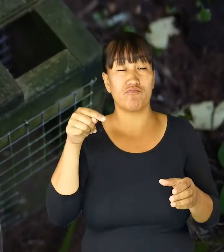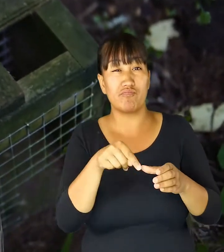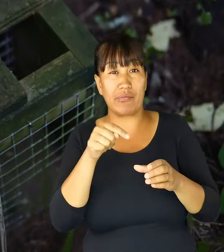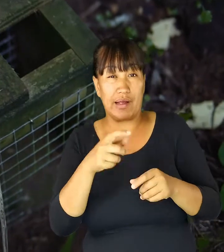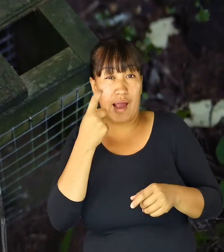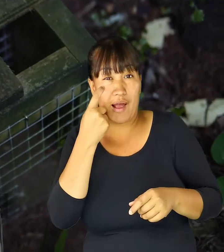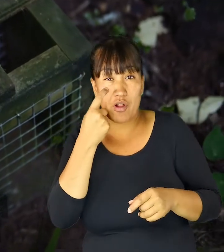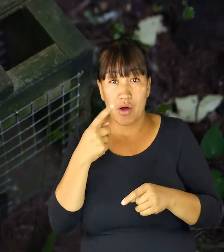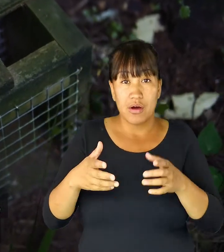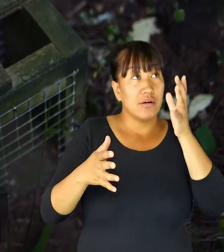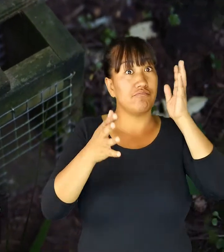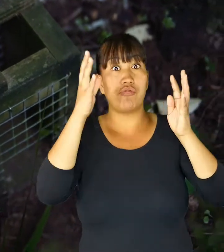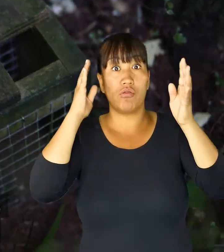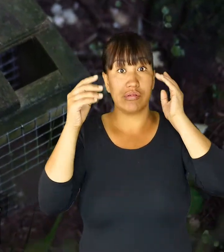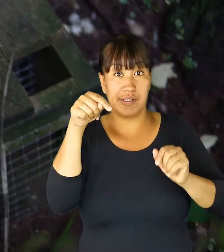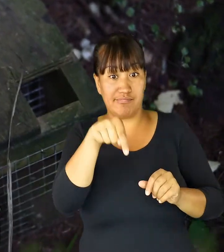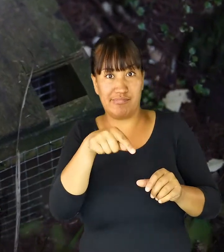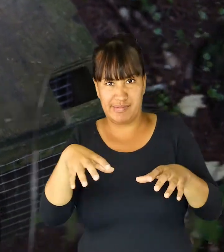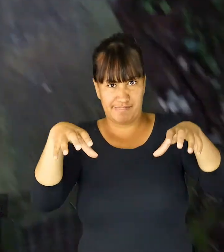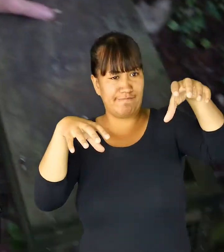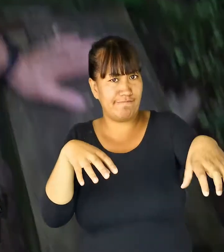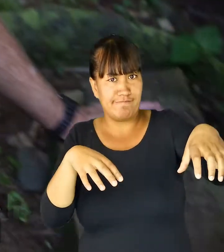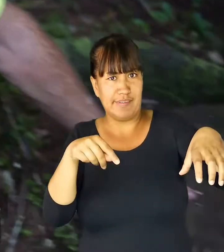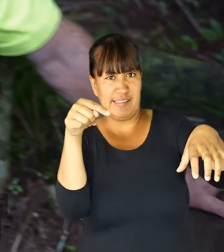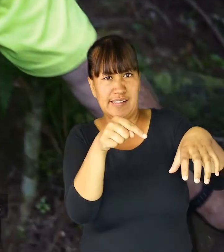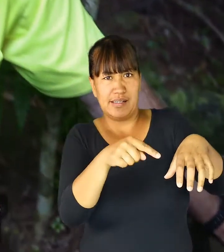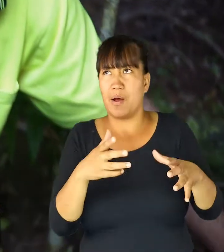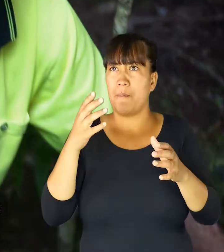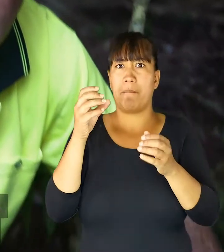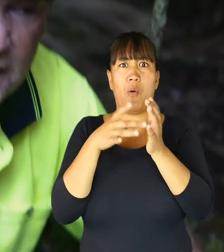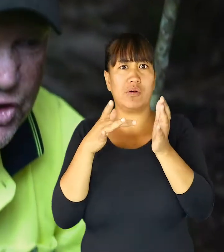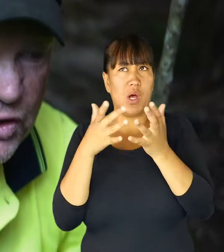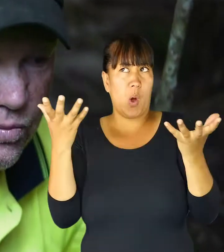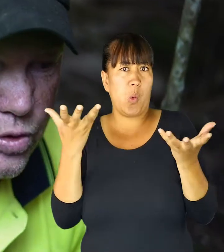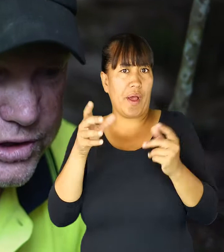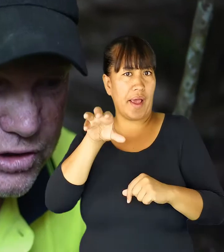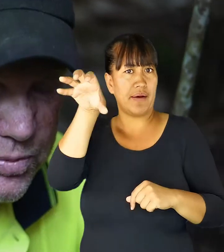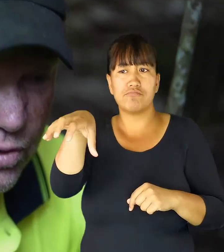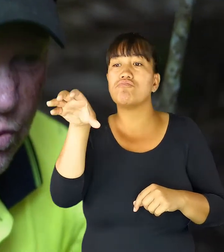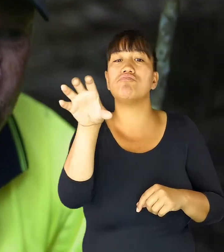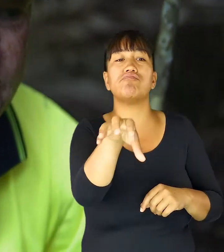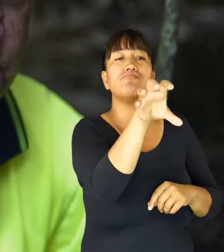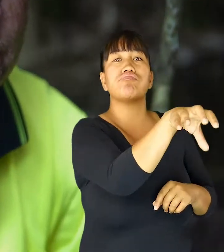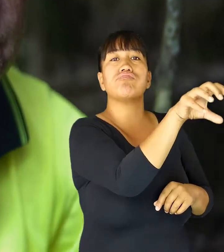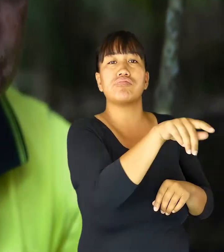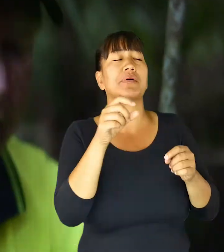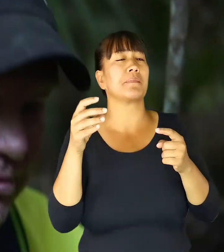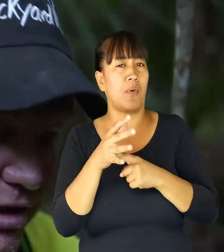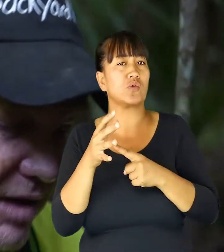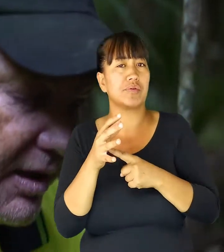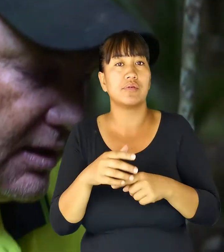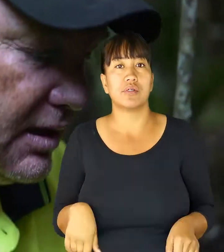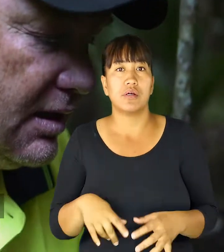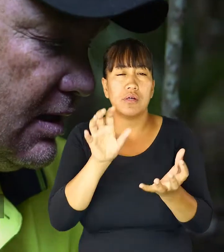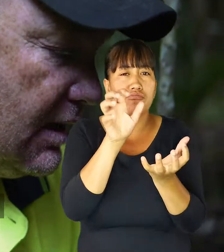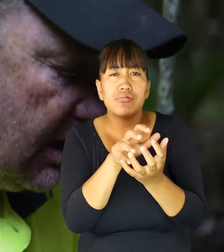come in here, you can come in here, and we put them in places. The location of the traps is really important. We're by a waterway here, catch a lot